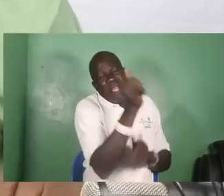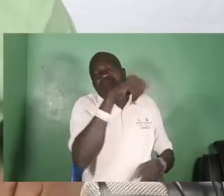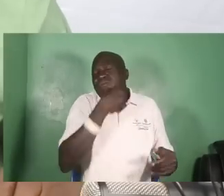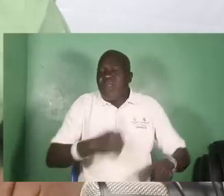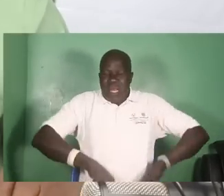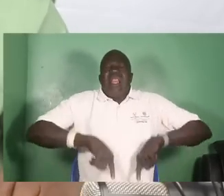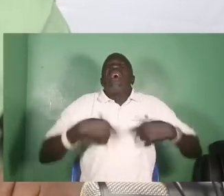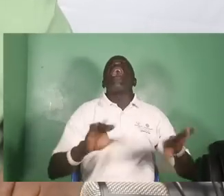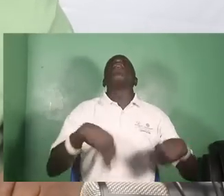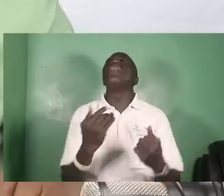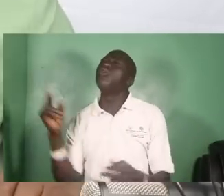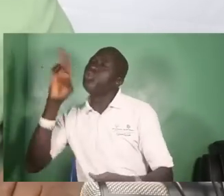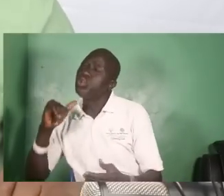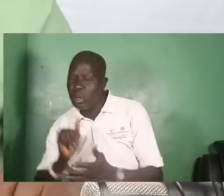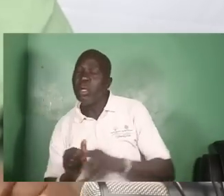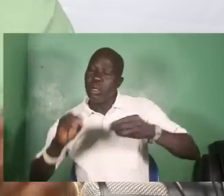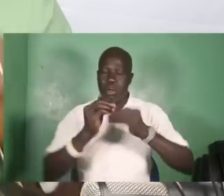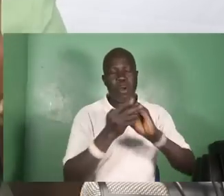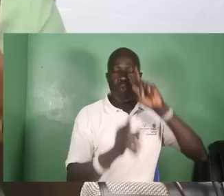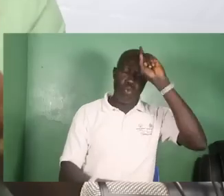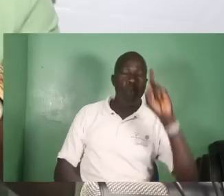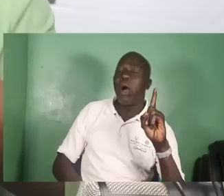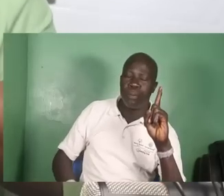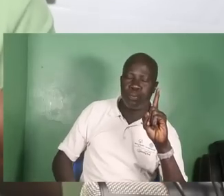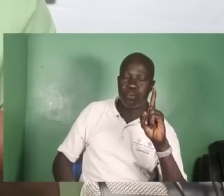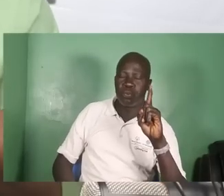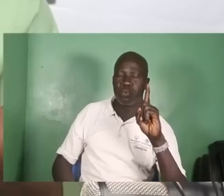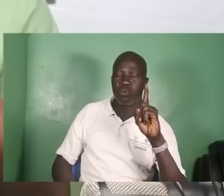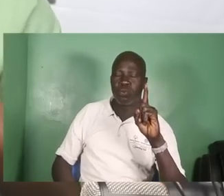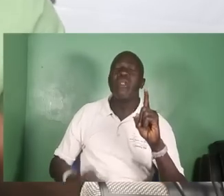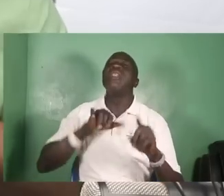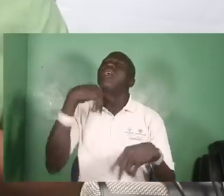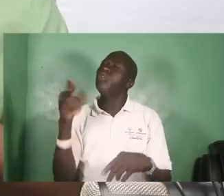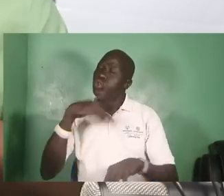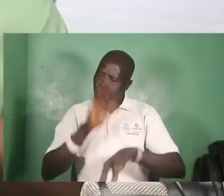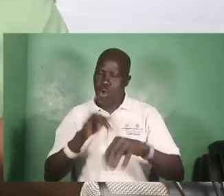impartation. Mo ṣe ayé àwọn kan mọ́lẹ̀. Bury some people's life. Káwọn